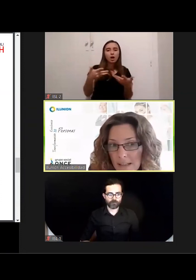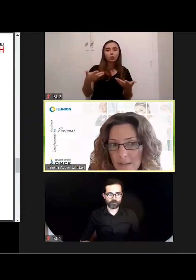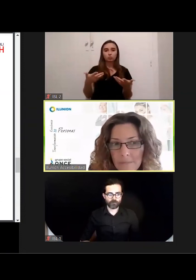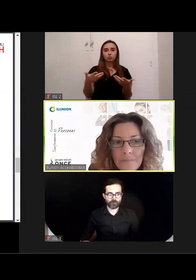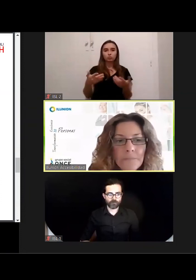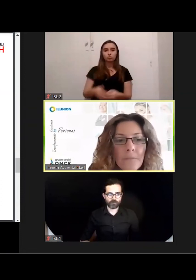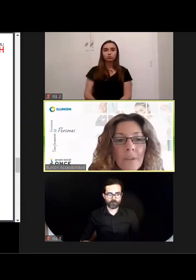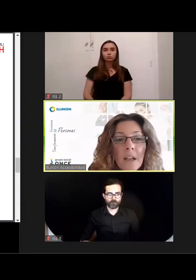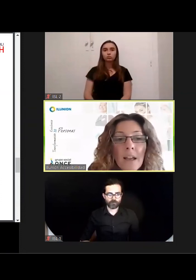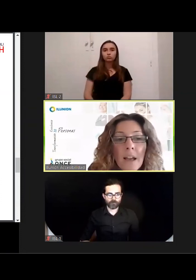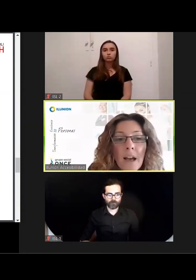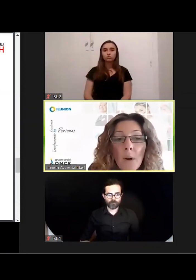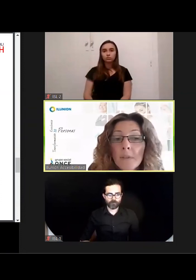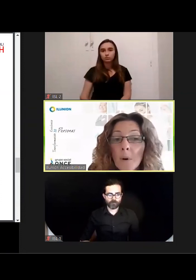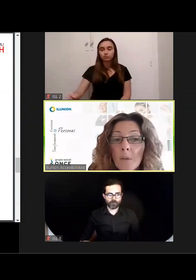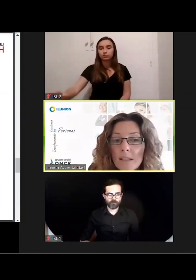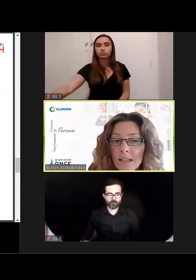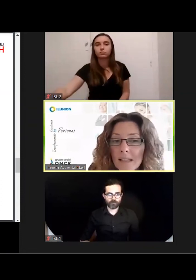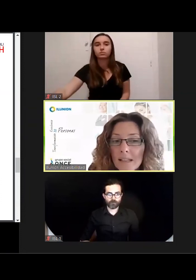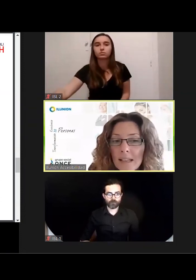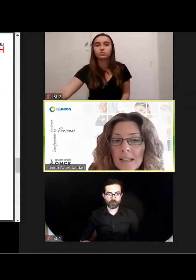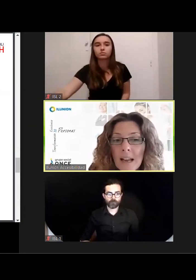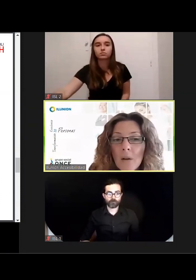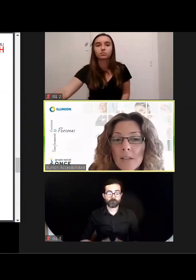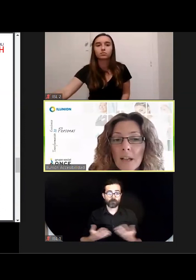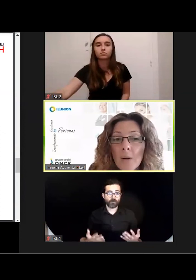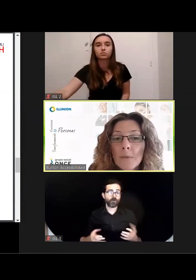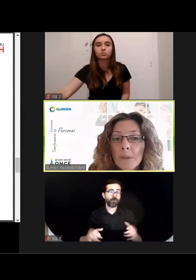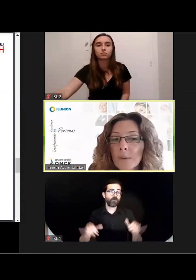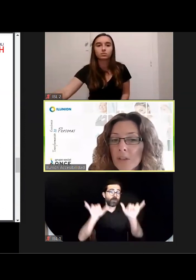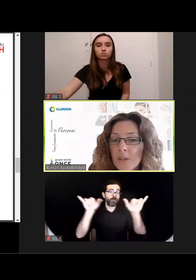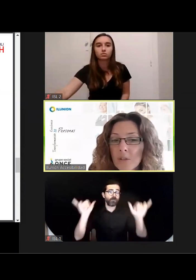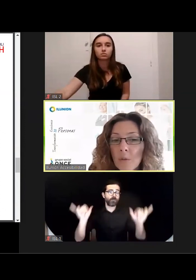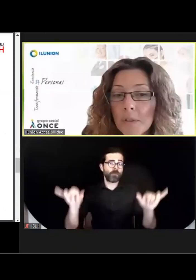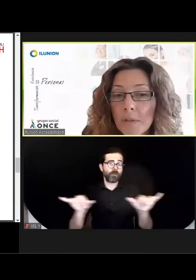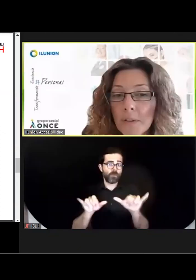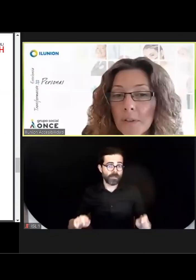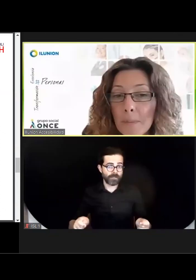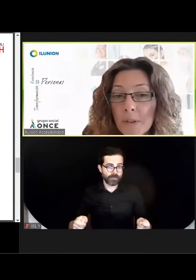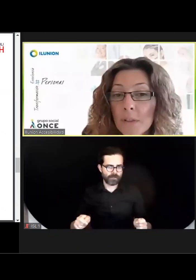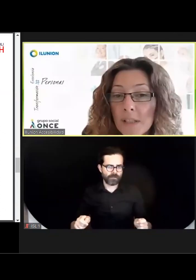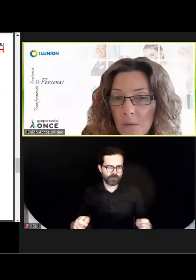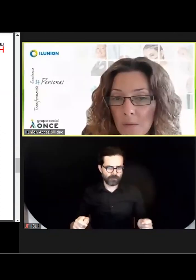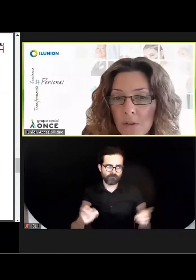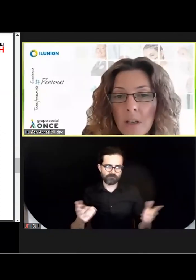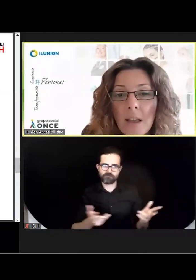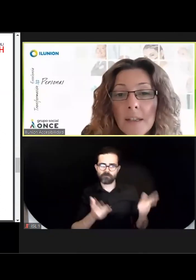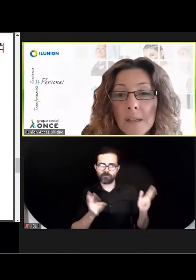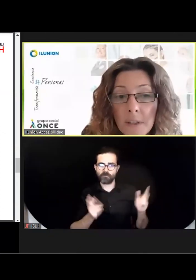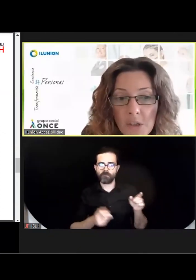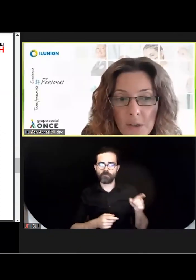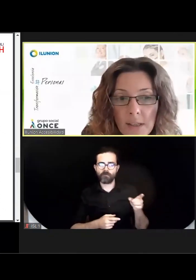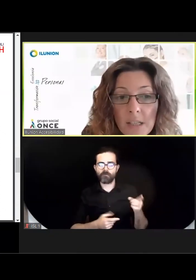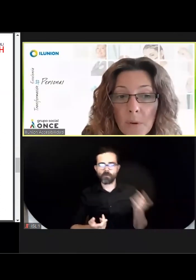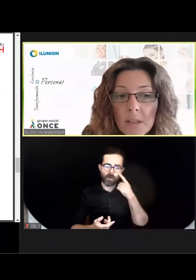scarce. One of the models tested allows the configuration of different types of sounds. This